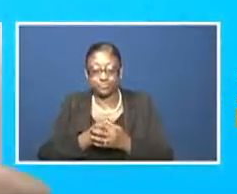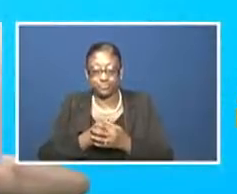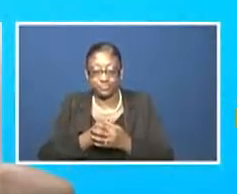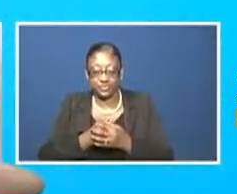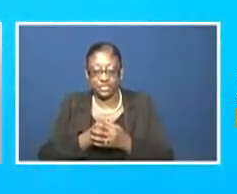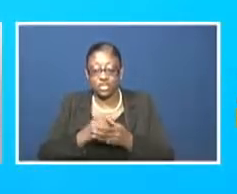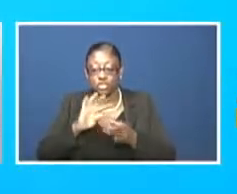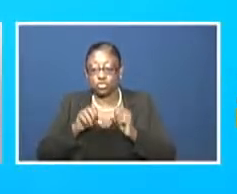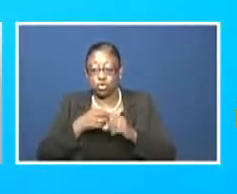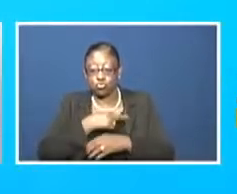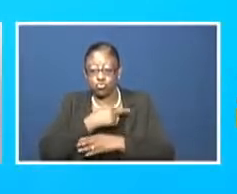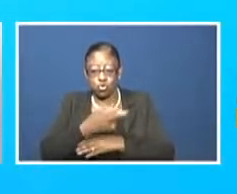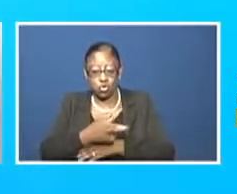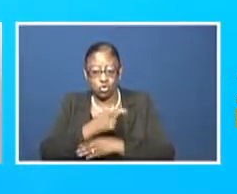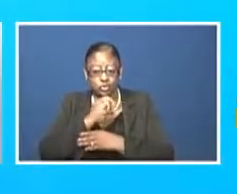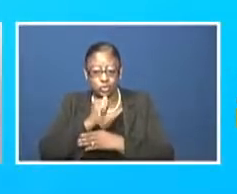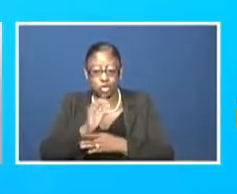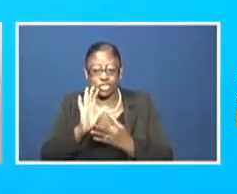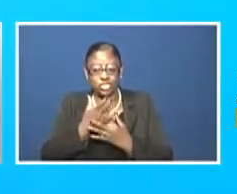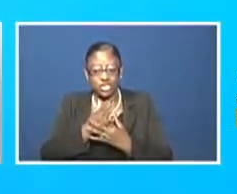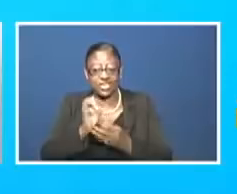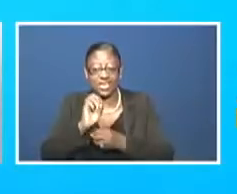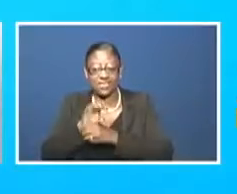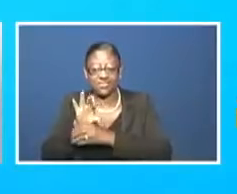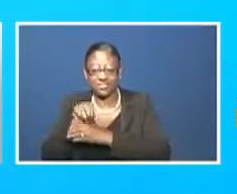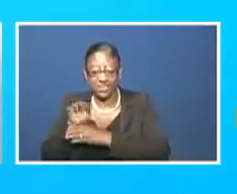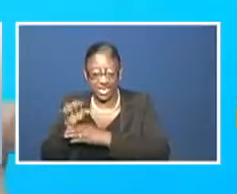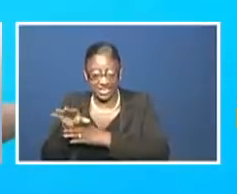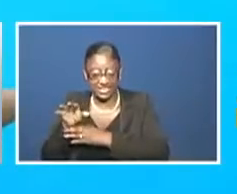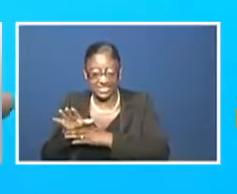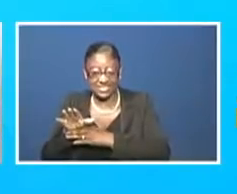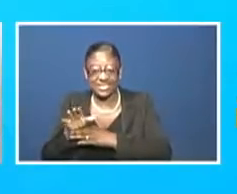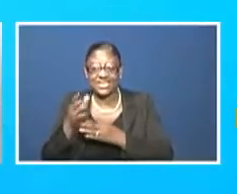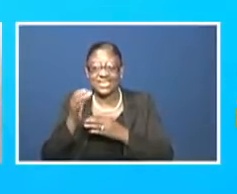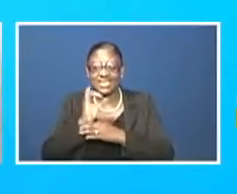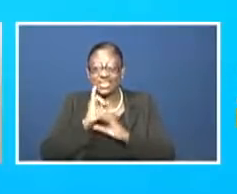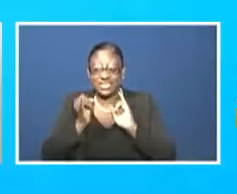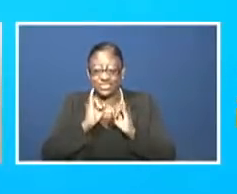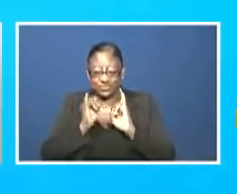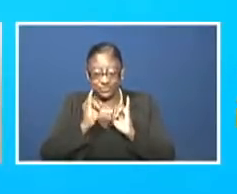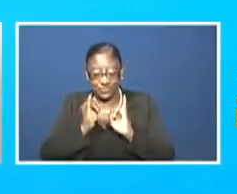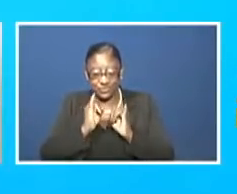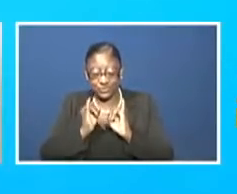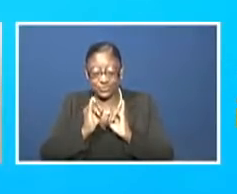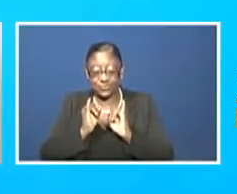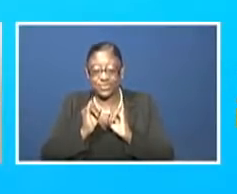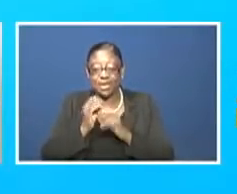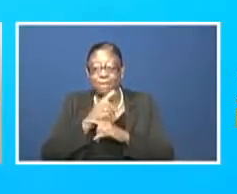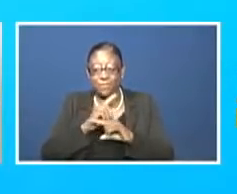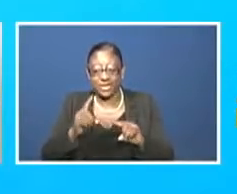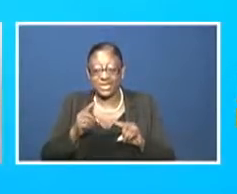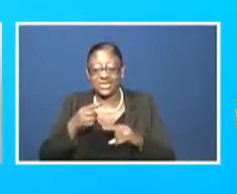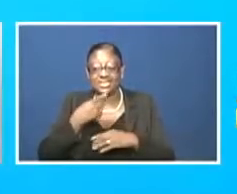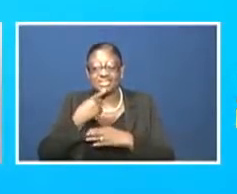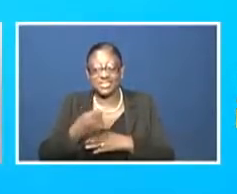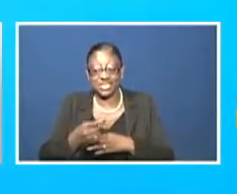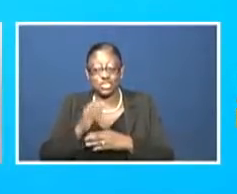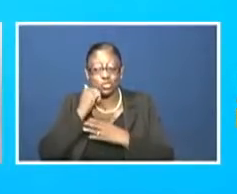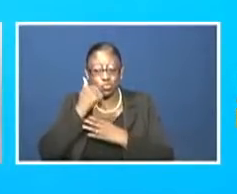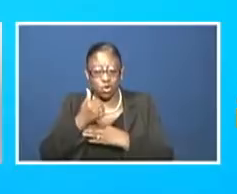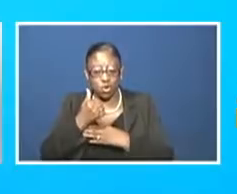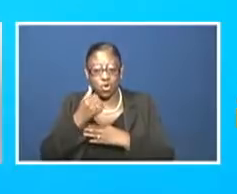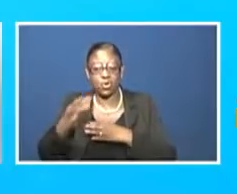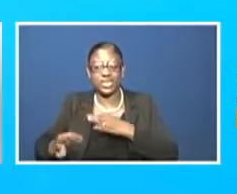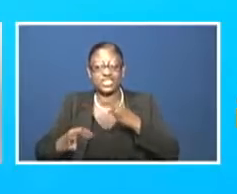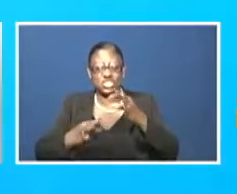Well, Commissioner Roll didn't want to share the advice for the new commissioner in the interview he did with our news team, but he will reveal it at tomorrow's